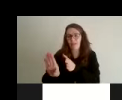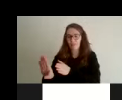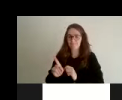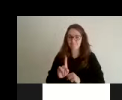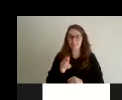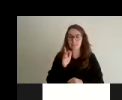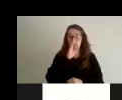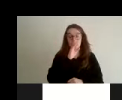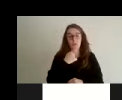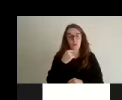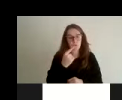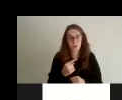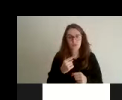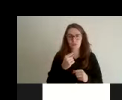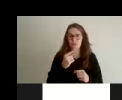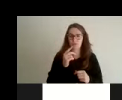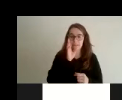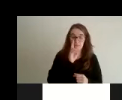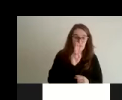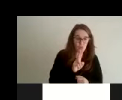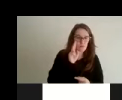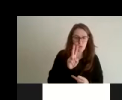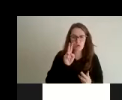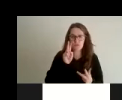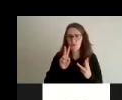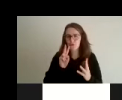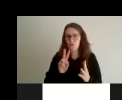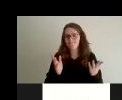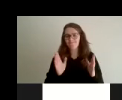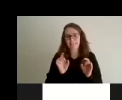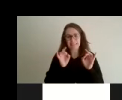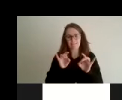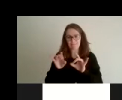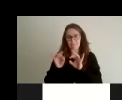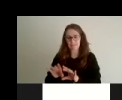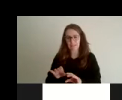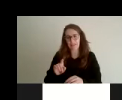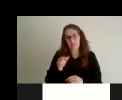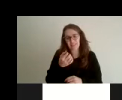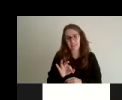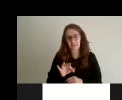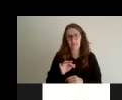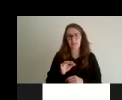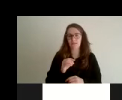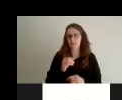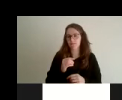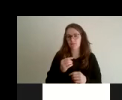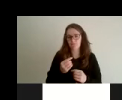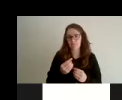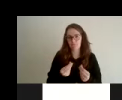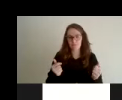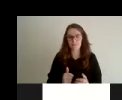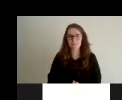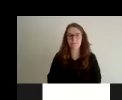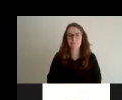time it happens, but if you're exposed to it every day, it will be molehills that creates a mountain.